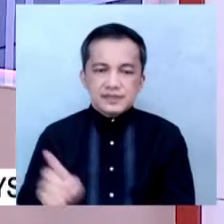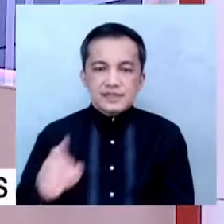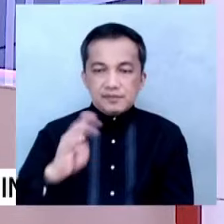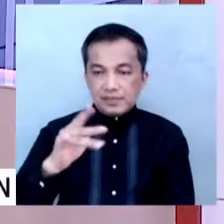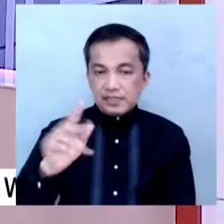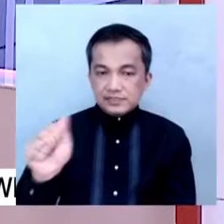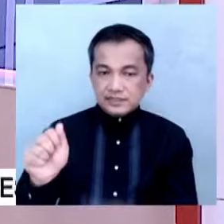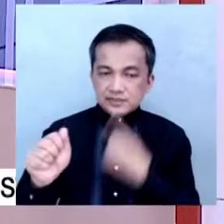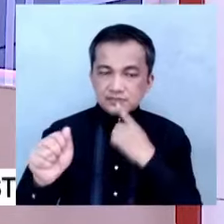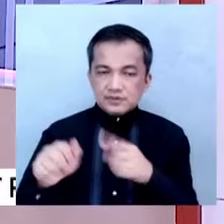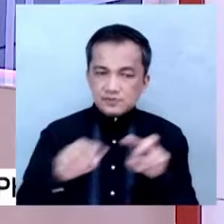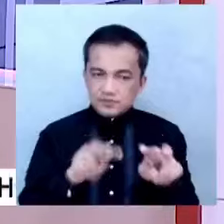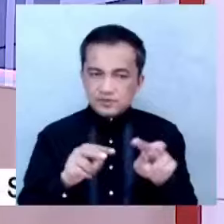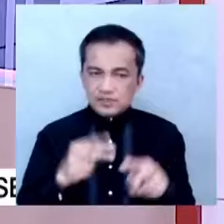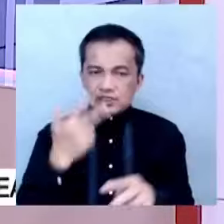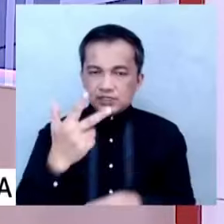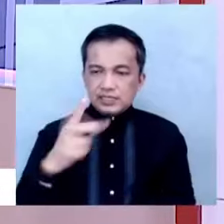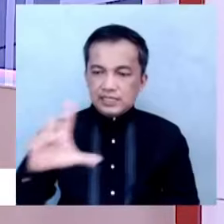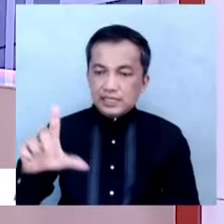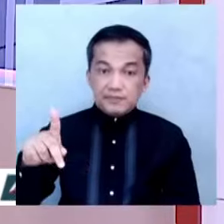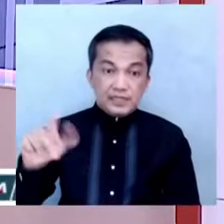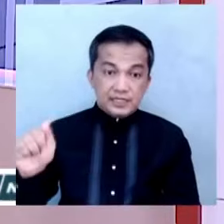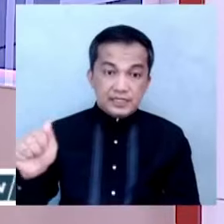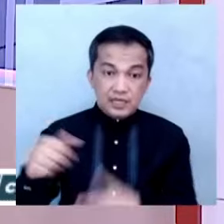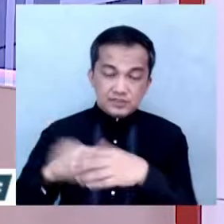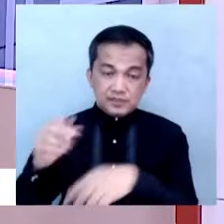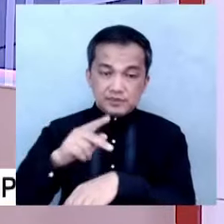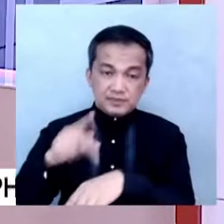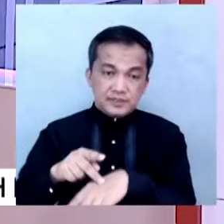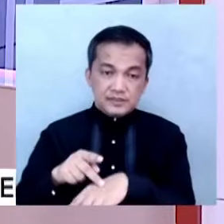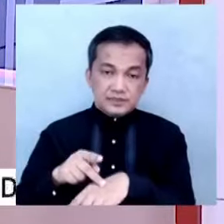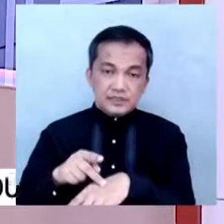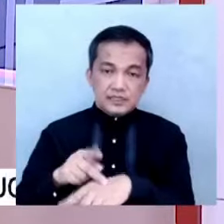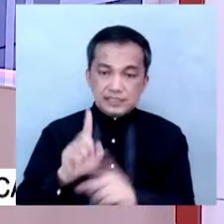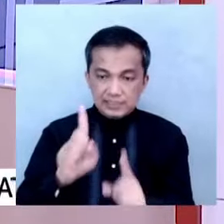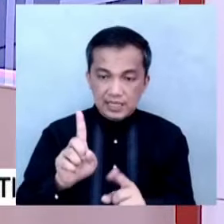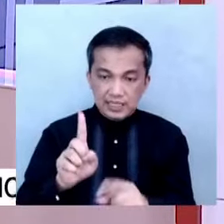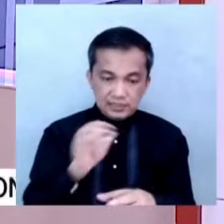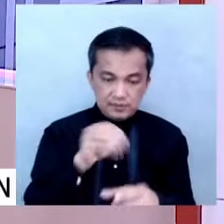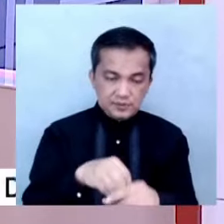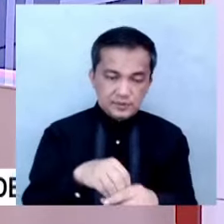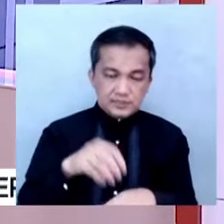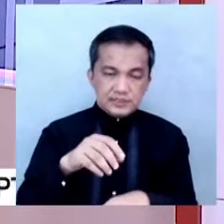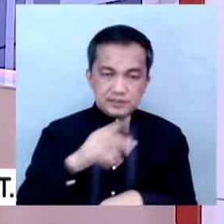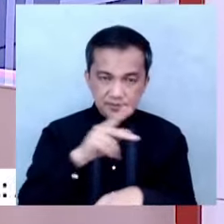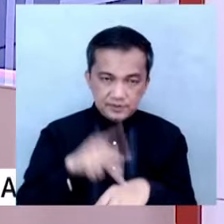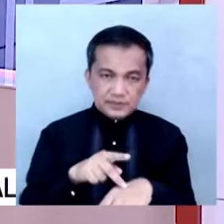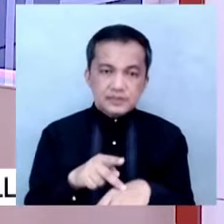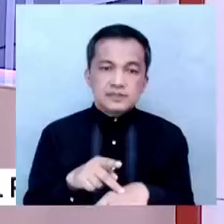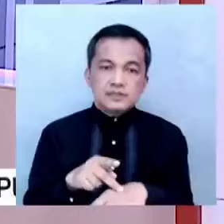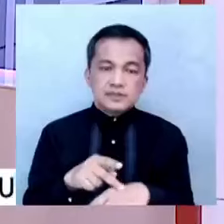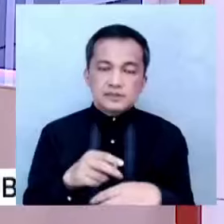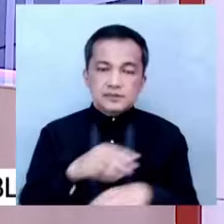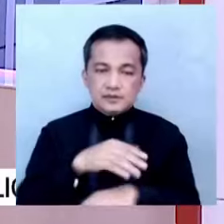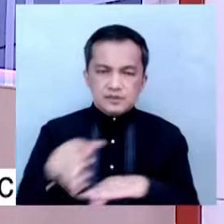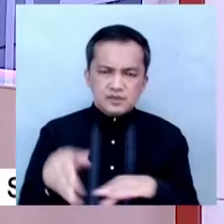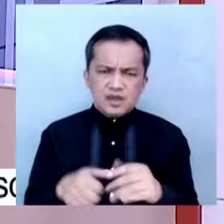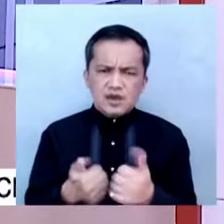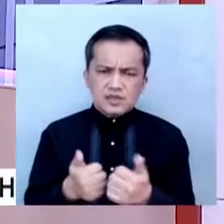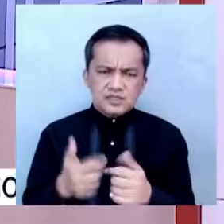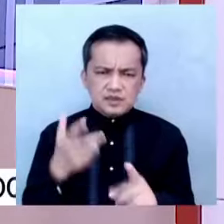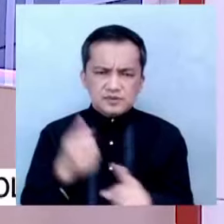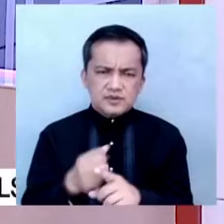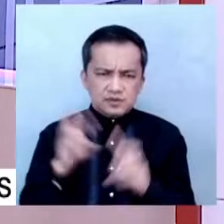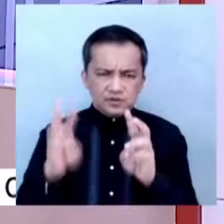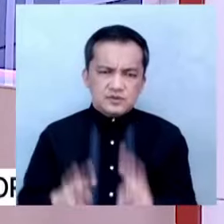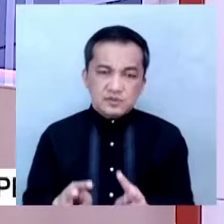is monitoring three low-pressure areas. One is already inside the Philippine area of responsibility. Here's a question. How will this affect weather